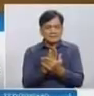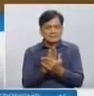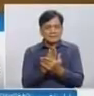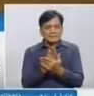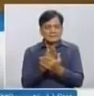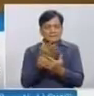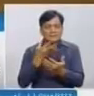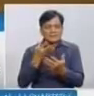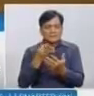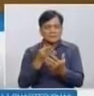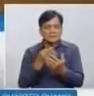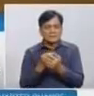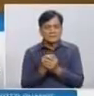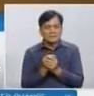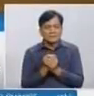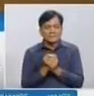Corruption